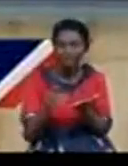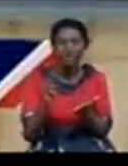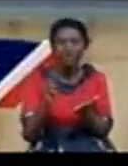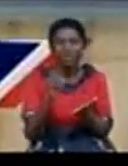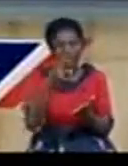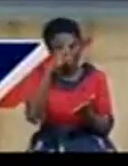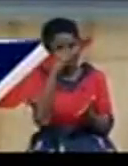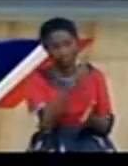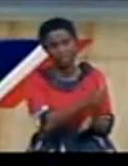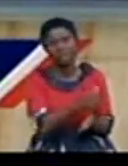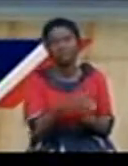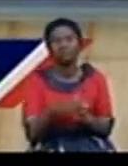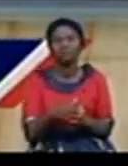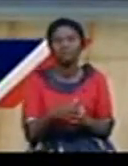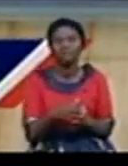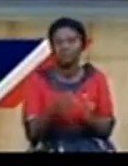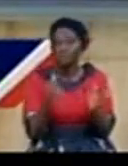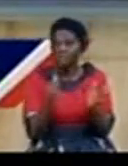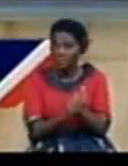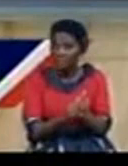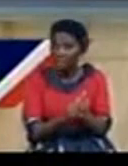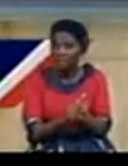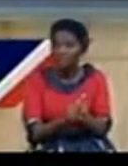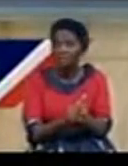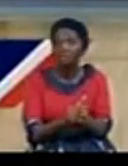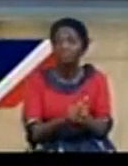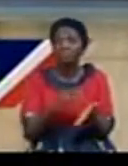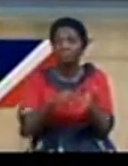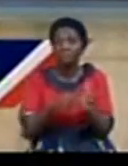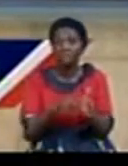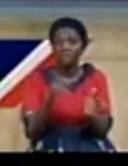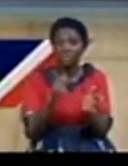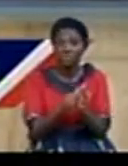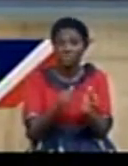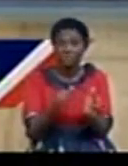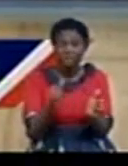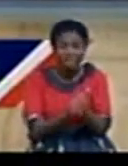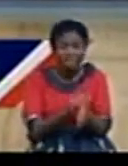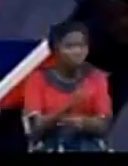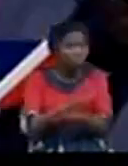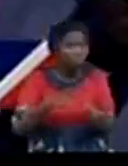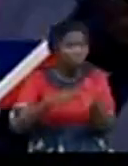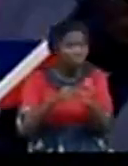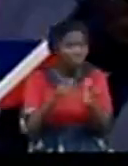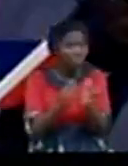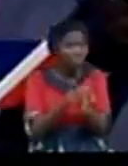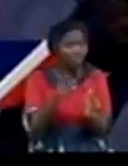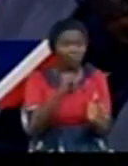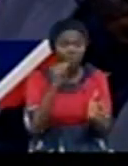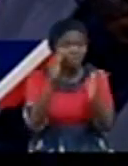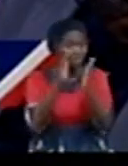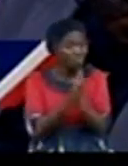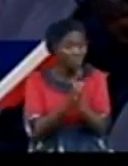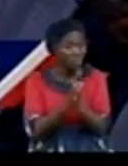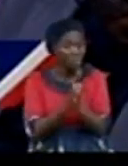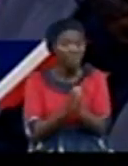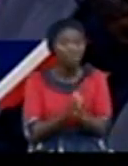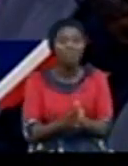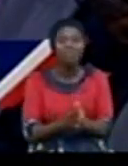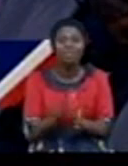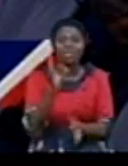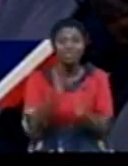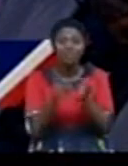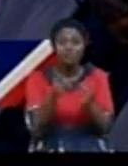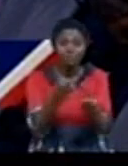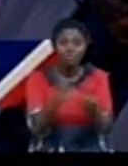mean you will not pray. You just do it and try your luck by yourself. If you're going to purify